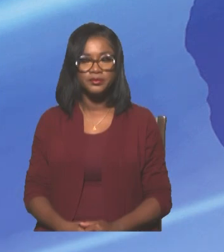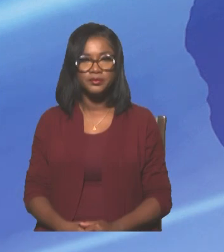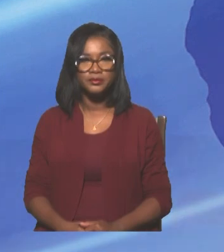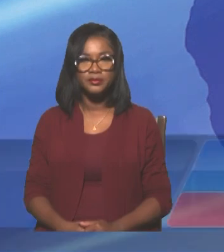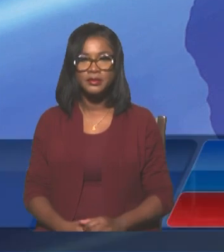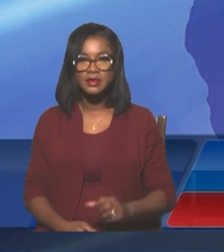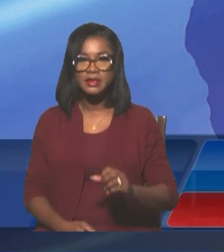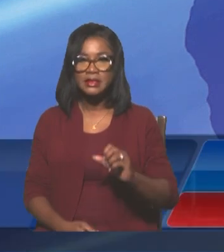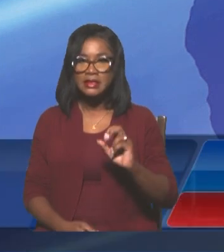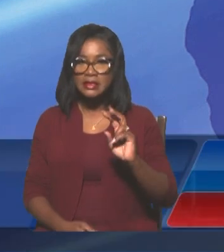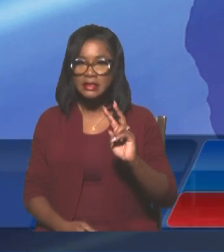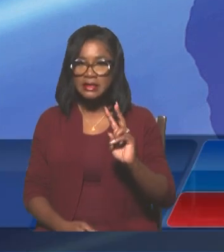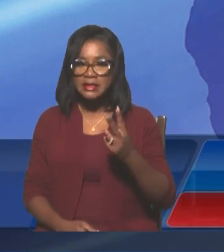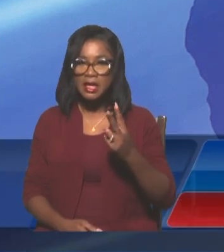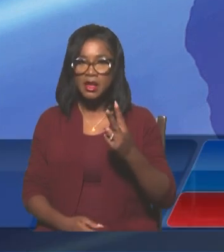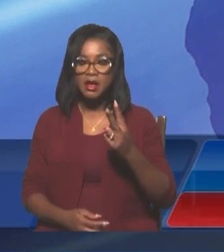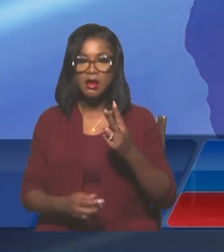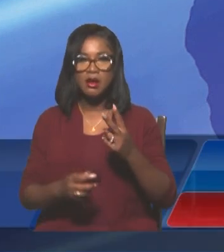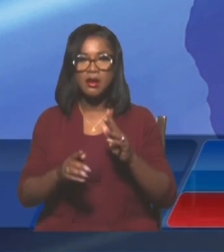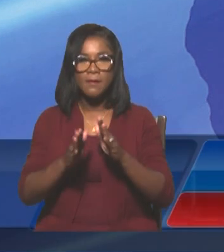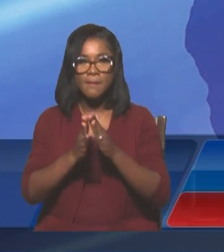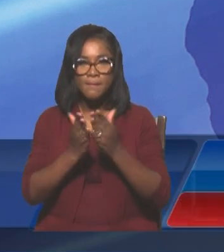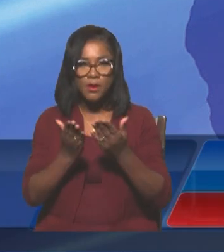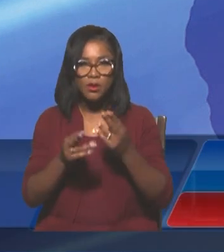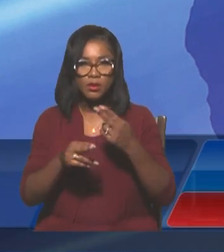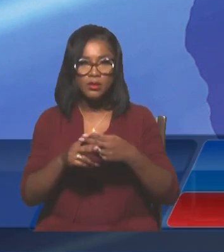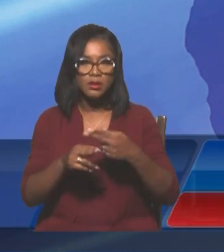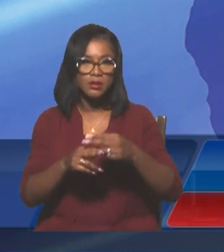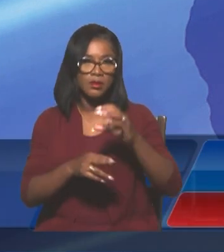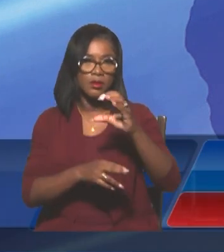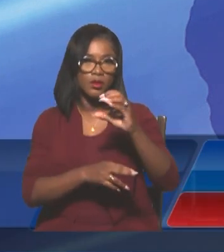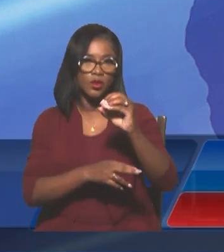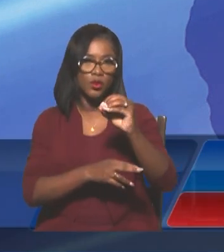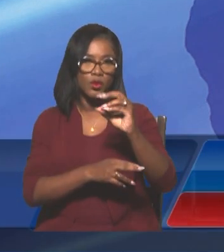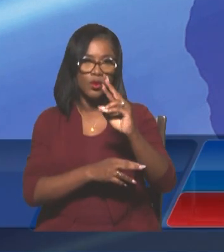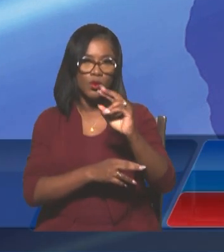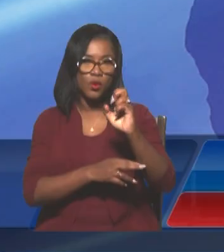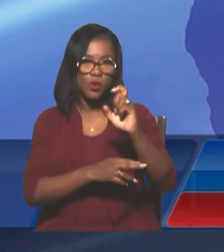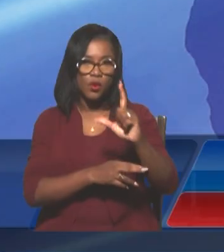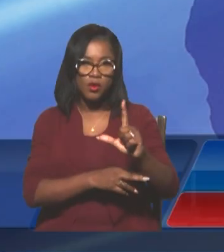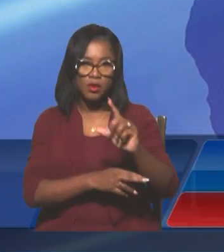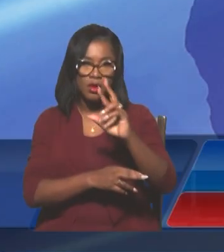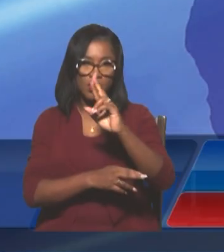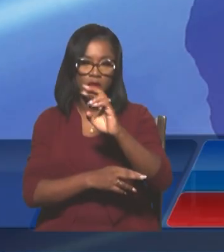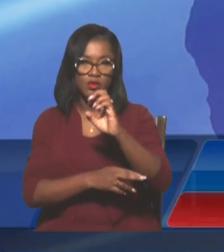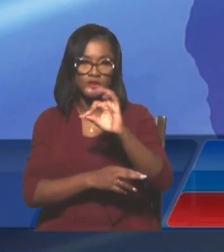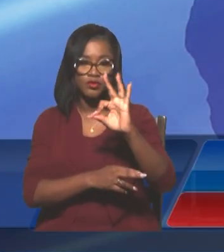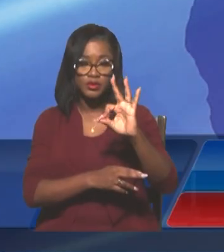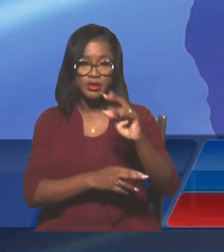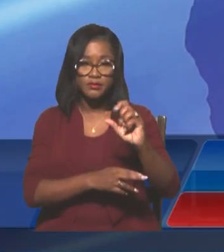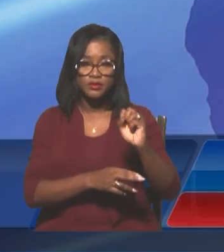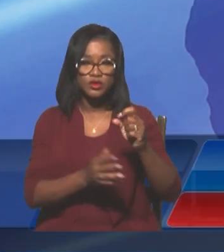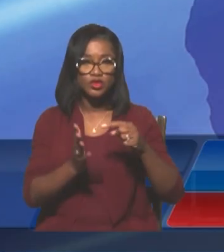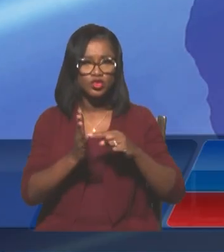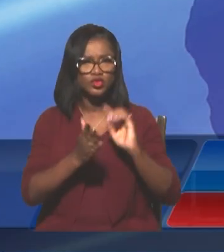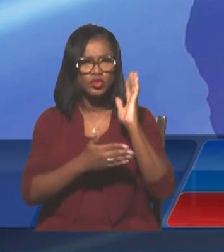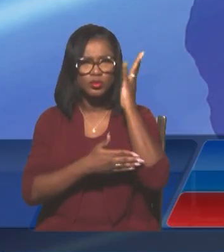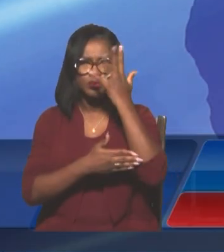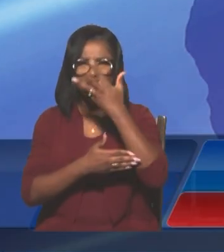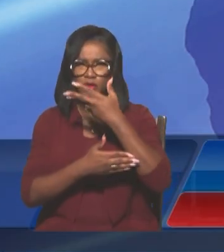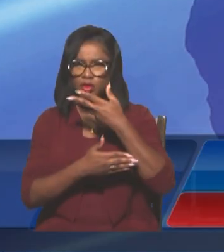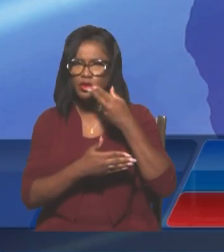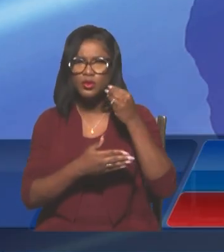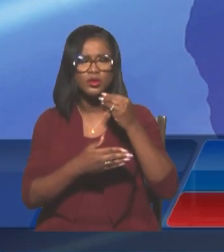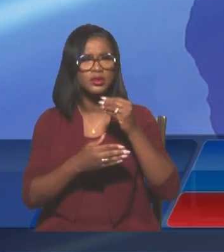The second edition of the book Coral Reefs of Trinidad and Tobago, written by Dr. Anjani Ganase, highlights the beauty of marine